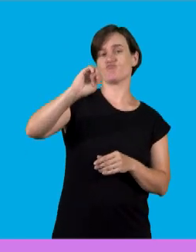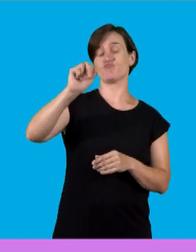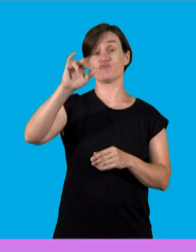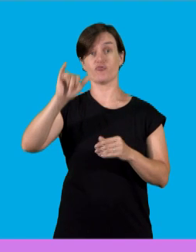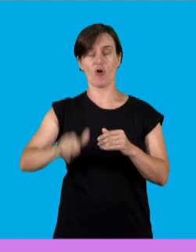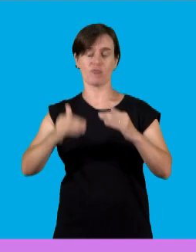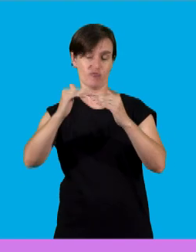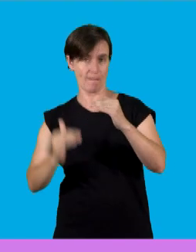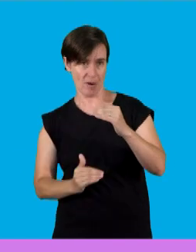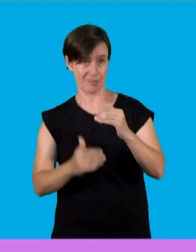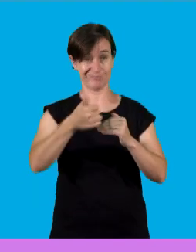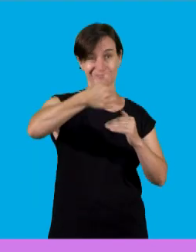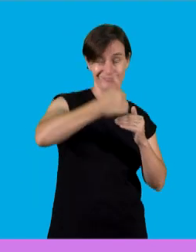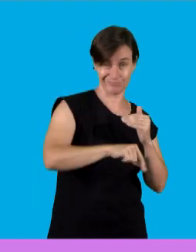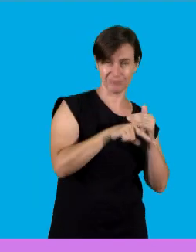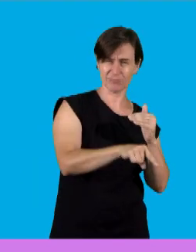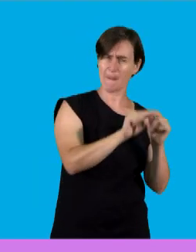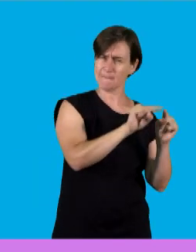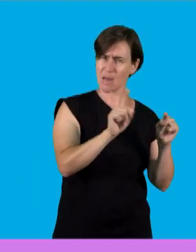And this is our medical aid